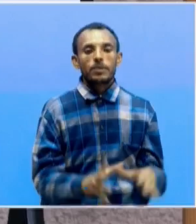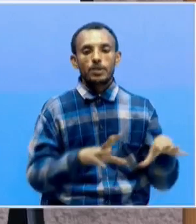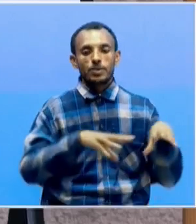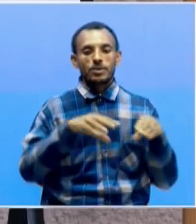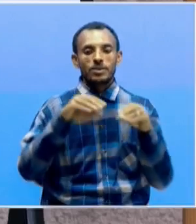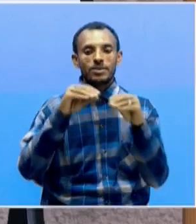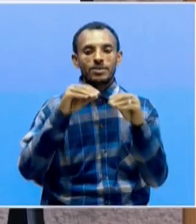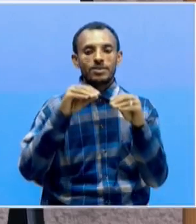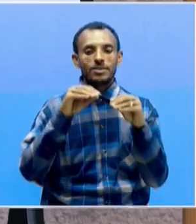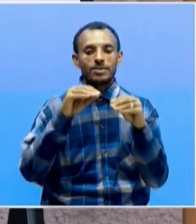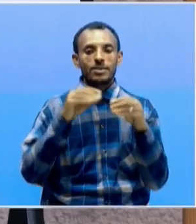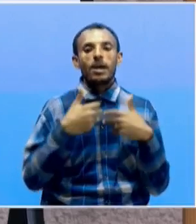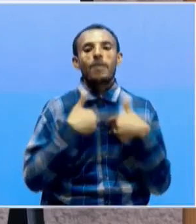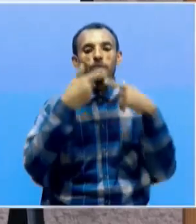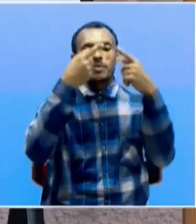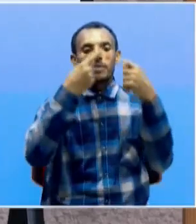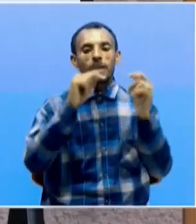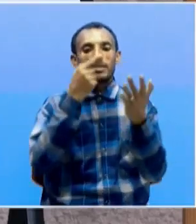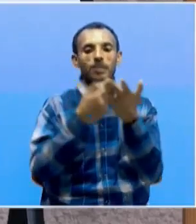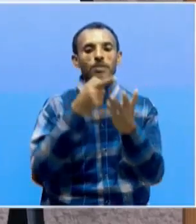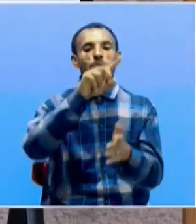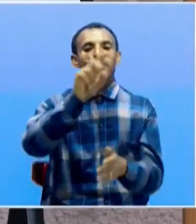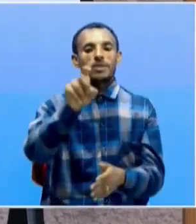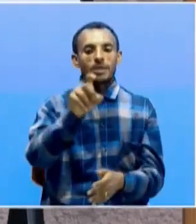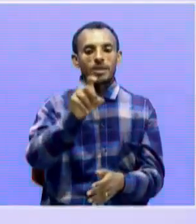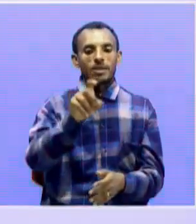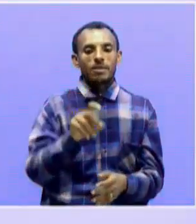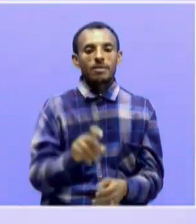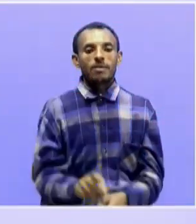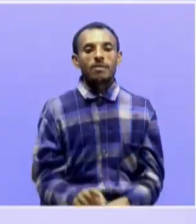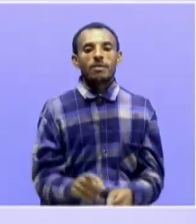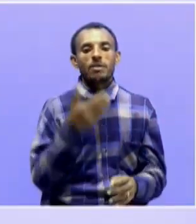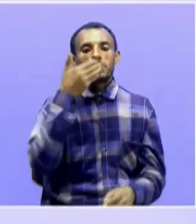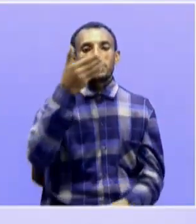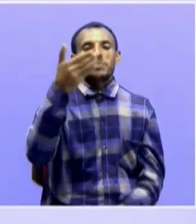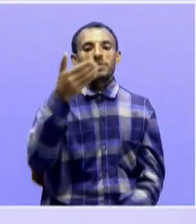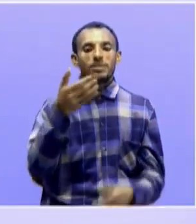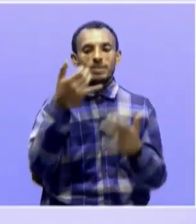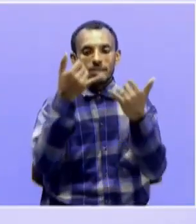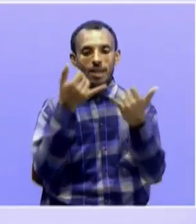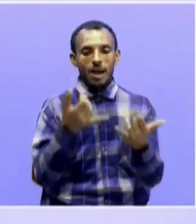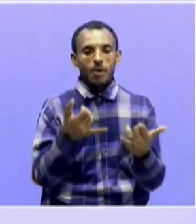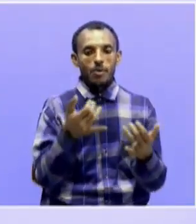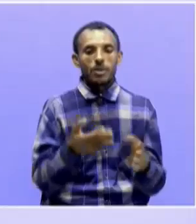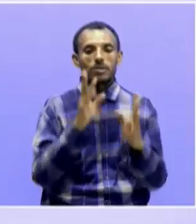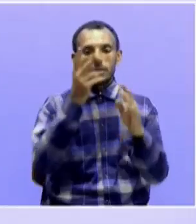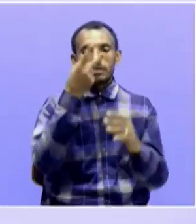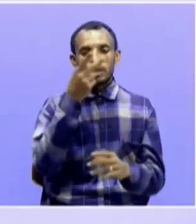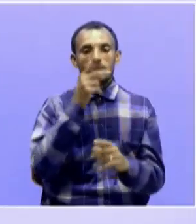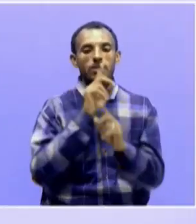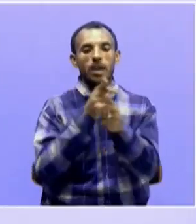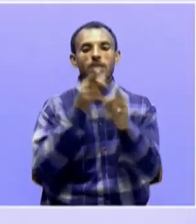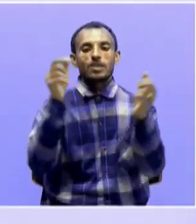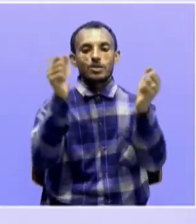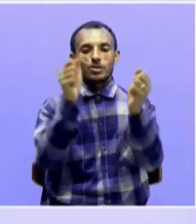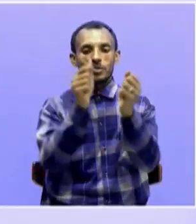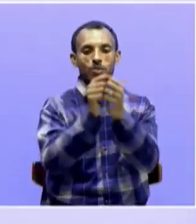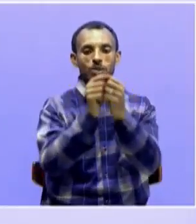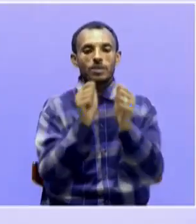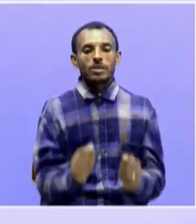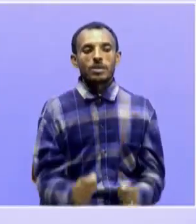Students, have you tried the question? Good. Now, let's see the answer